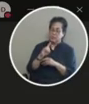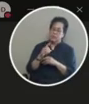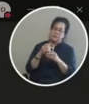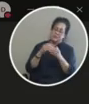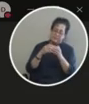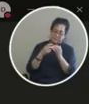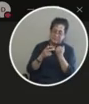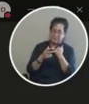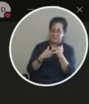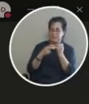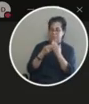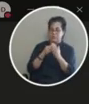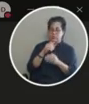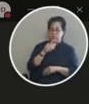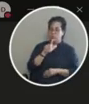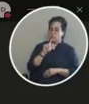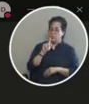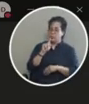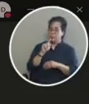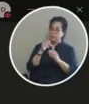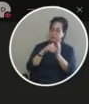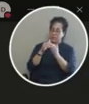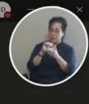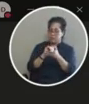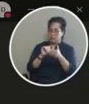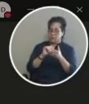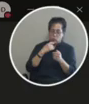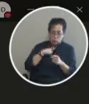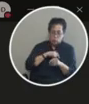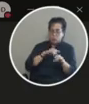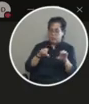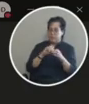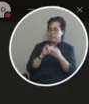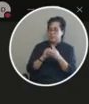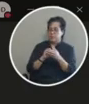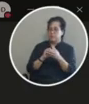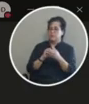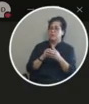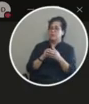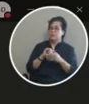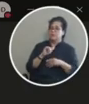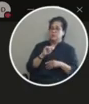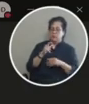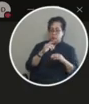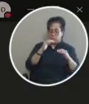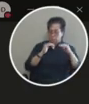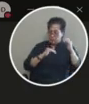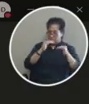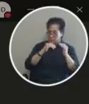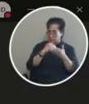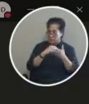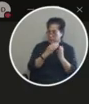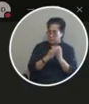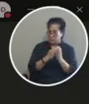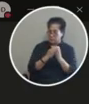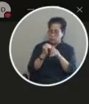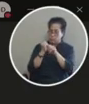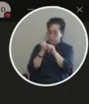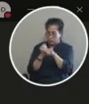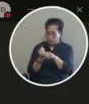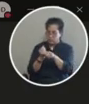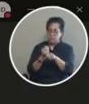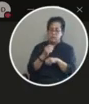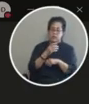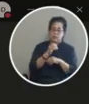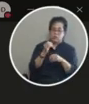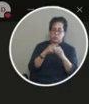city $21 million. We did that. We did that in order to balance the budget relative to the ballpark and what was done